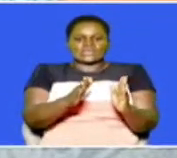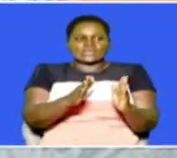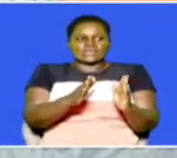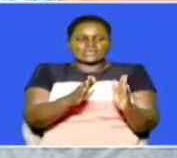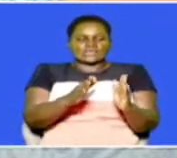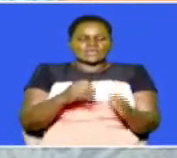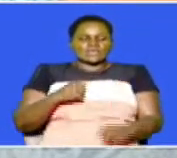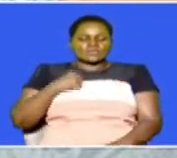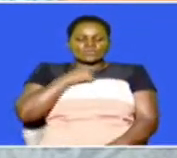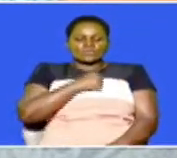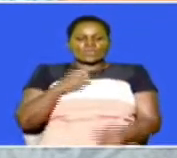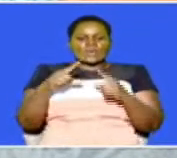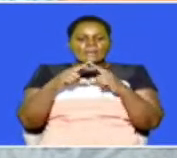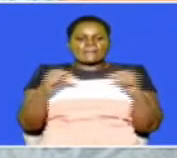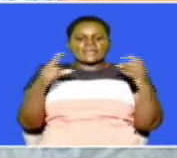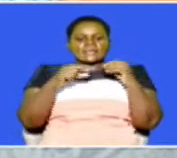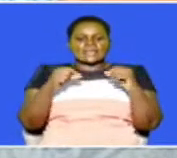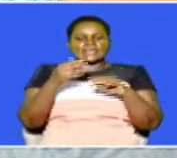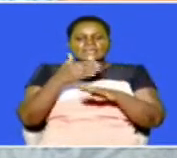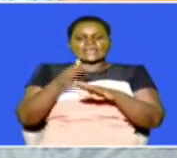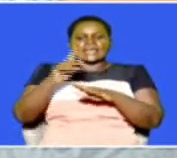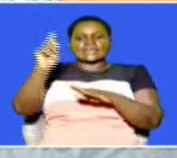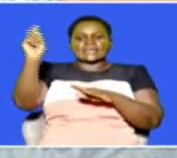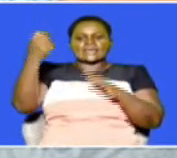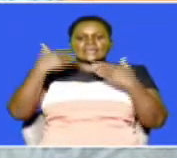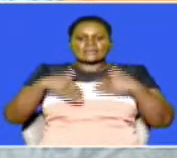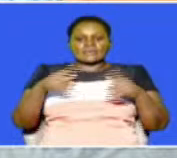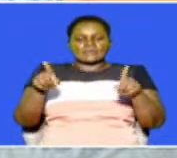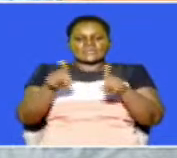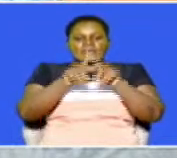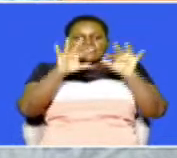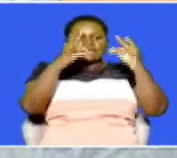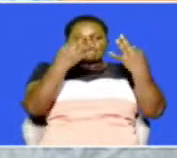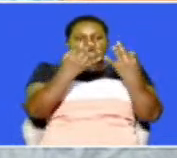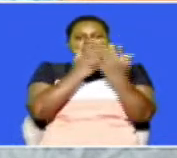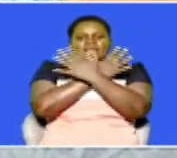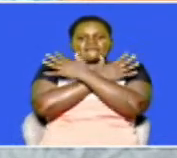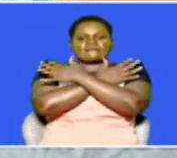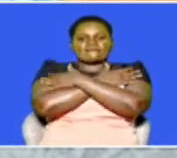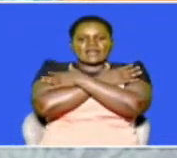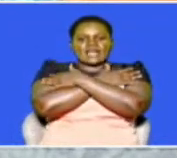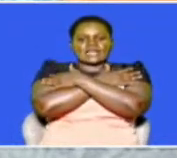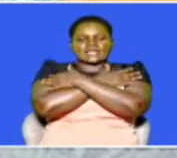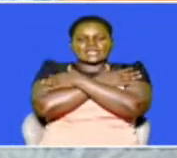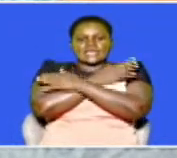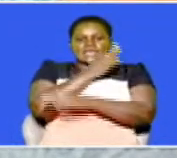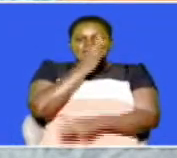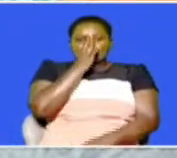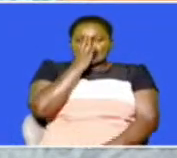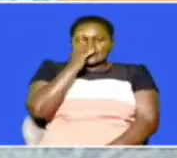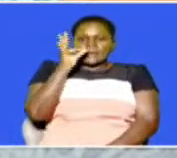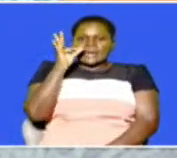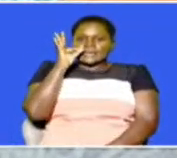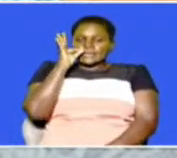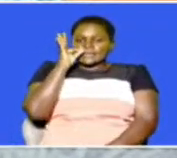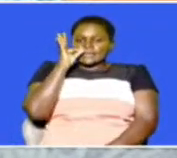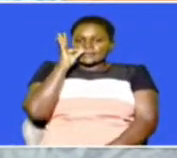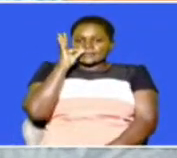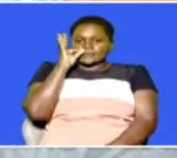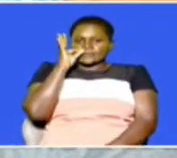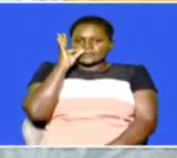convey my condolences to Kenyans and to the family and friends of the late President Mwai